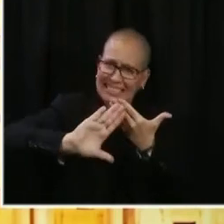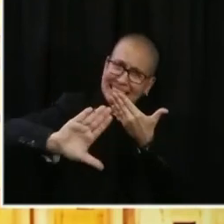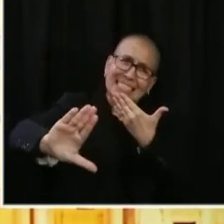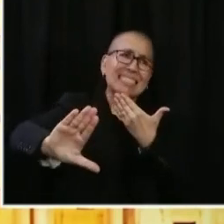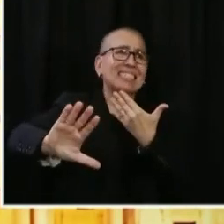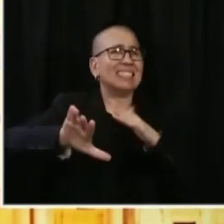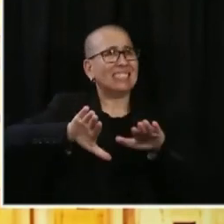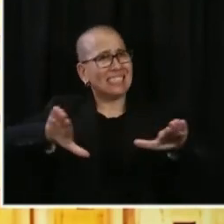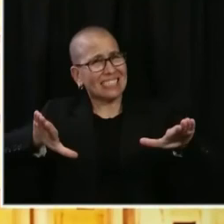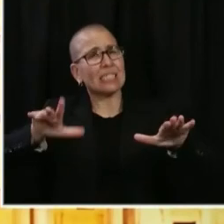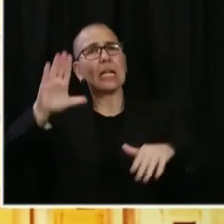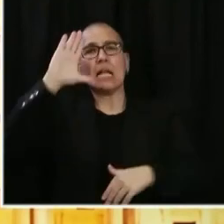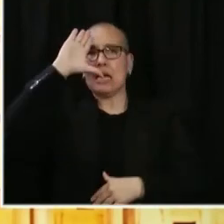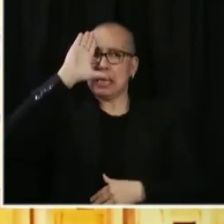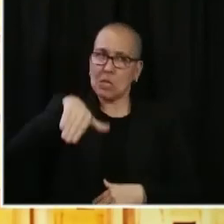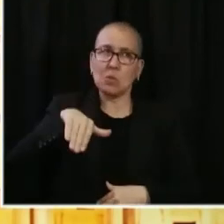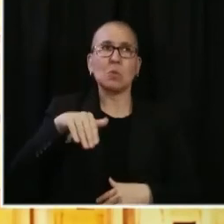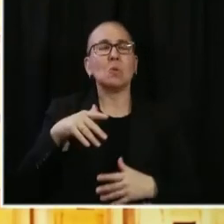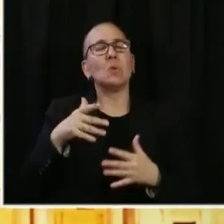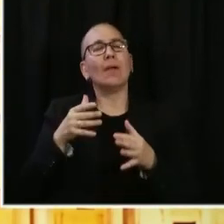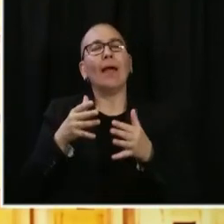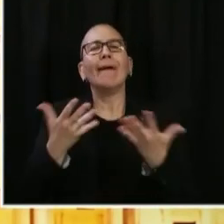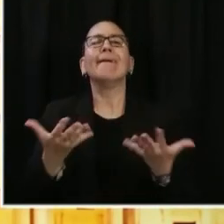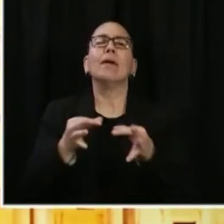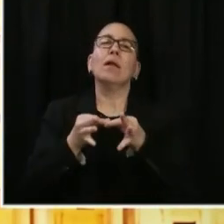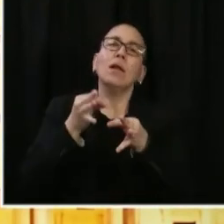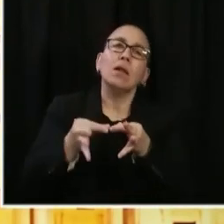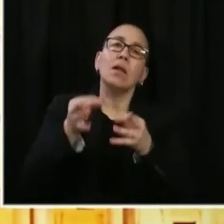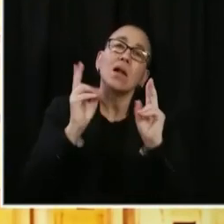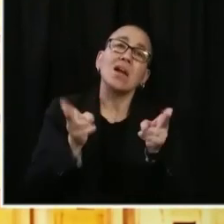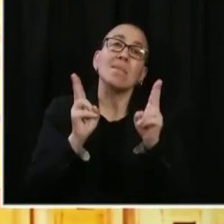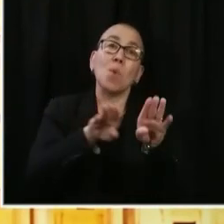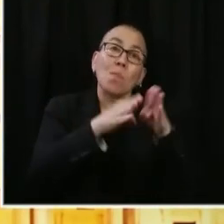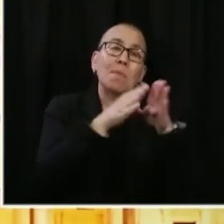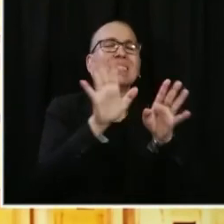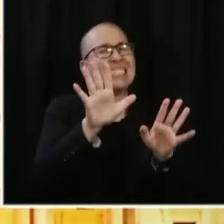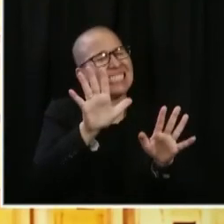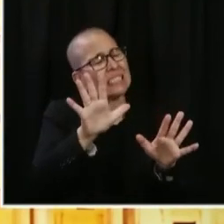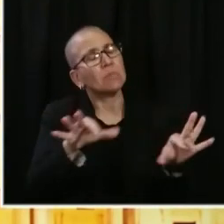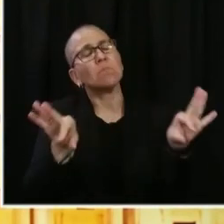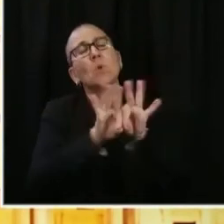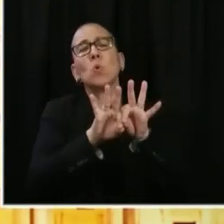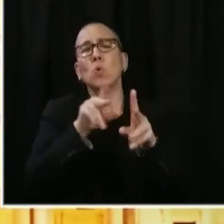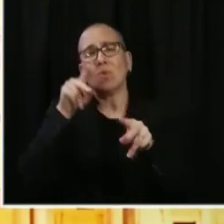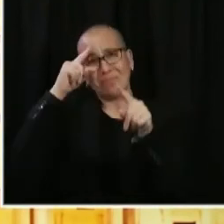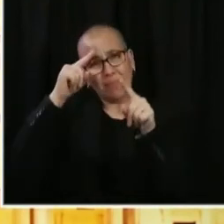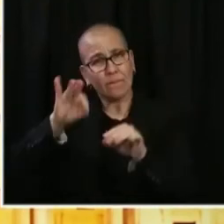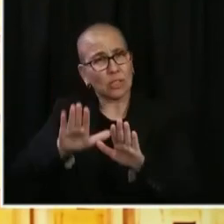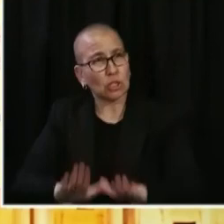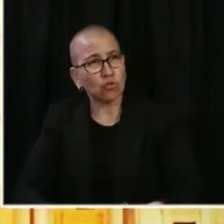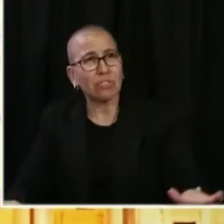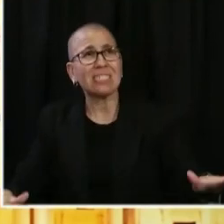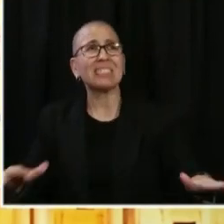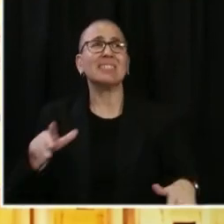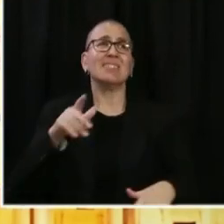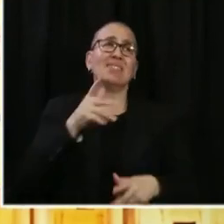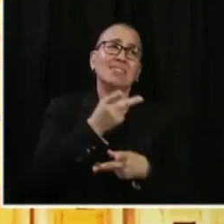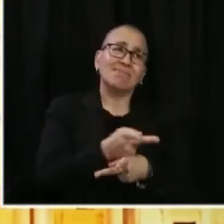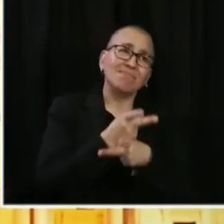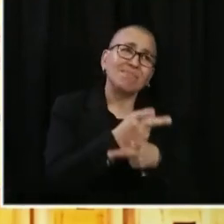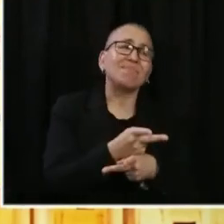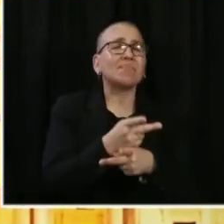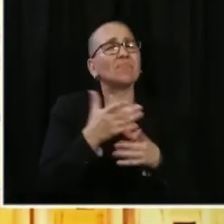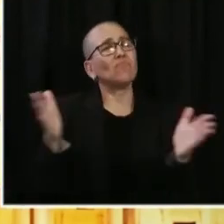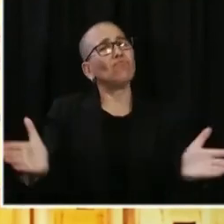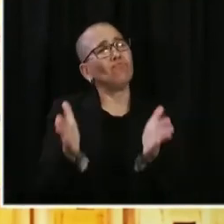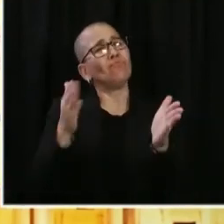graduations have been postponed. The letters I've received from young children offering to cancel their birthday parties for others breaks my heart. Our social